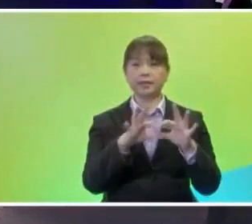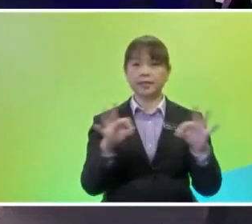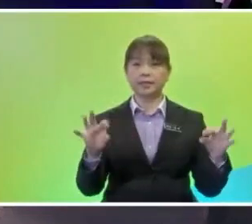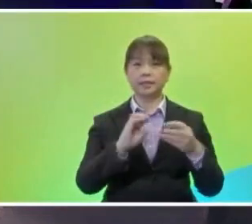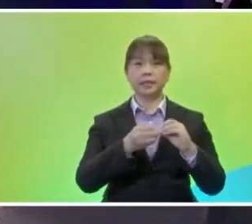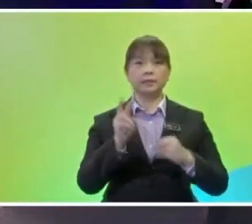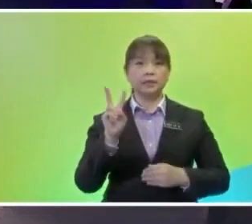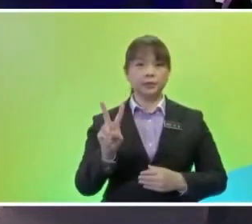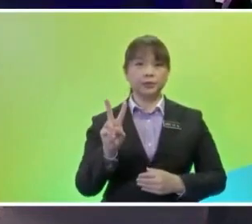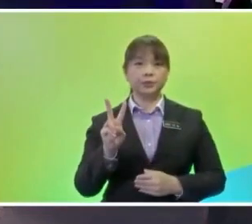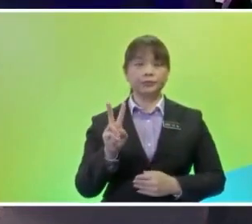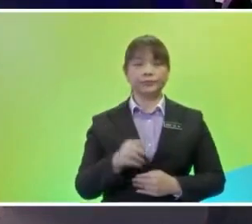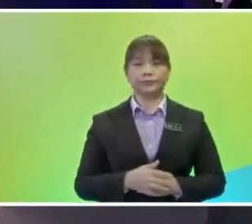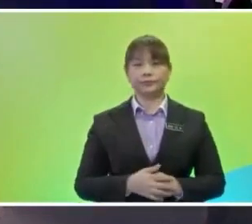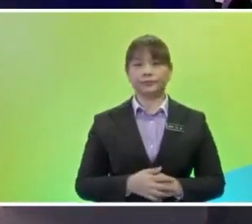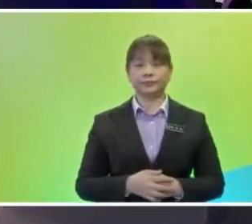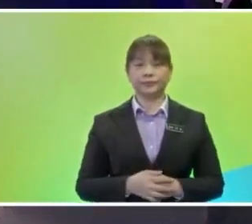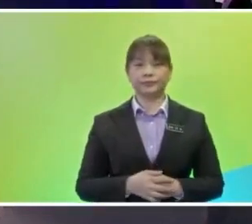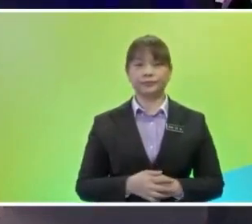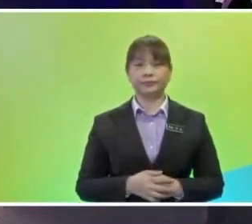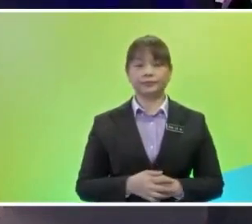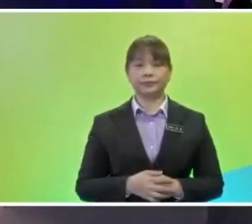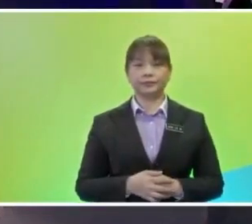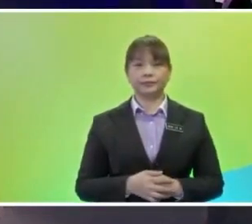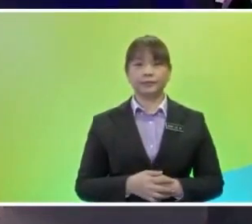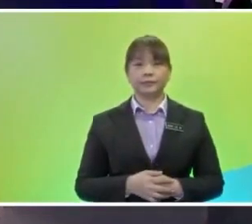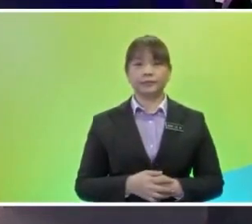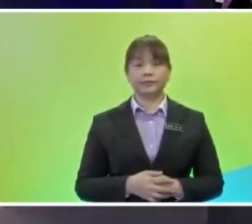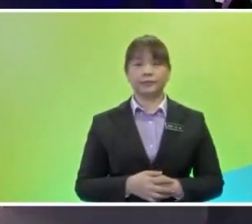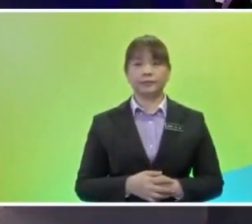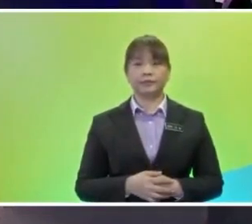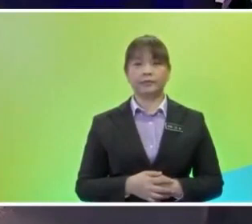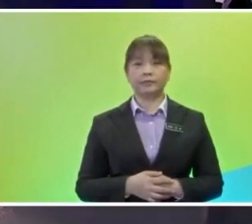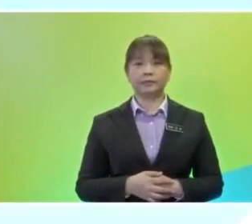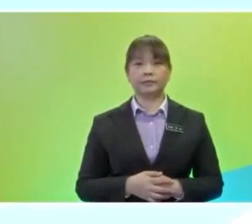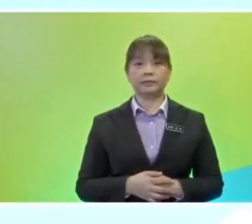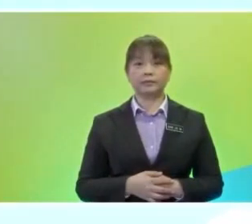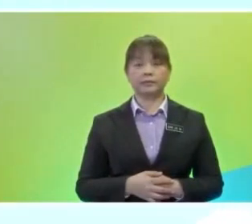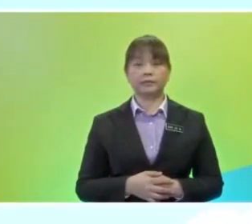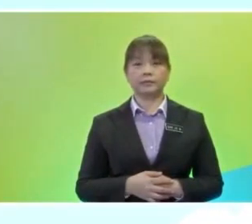right. Who's going to volunteer okay, first? Amar. Okay, Amar. There were many what?